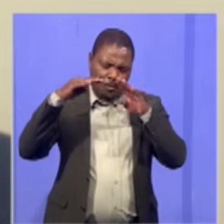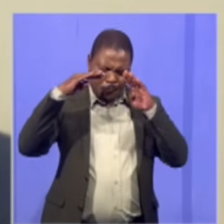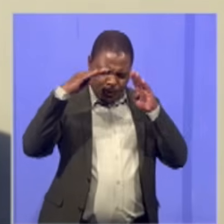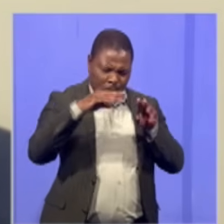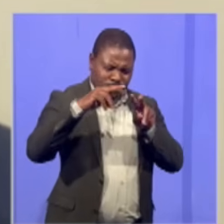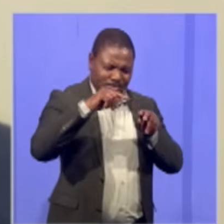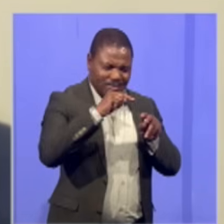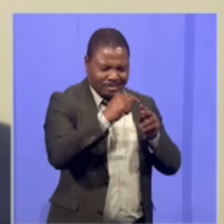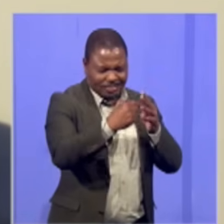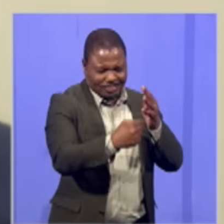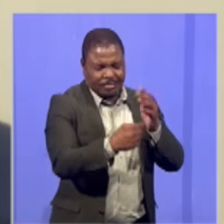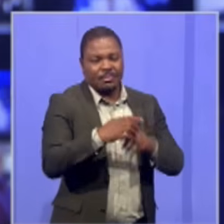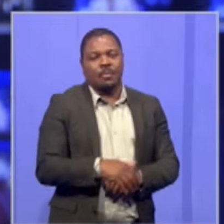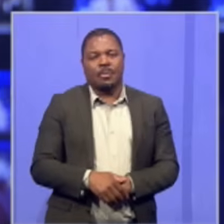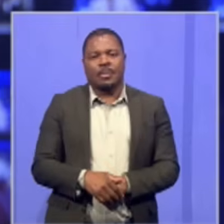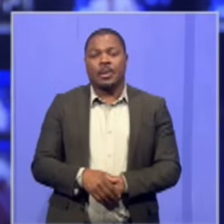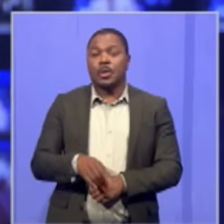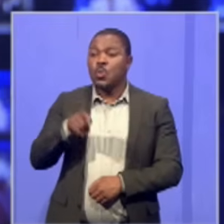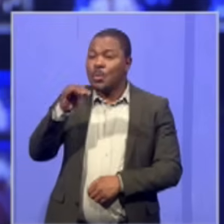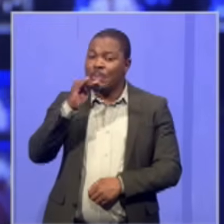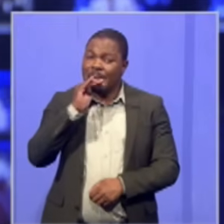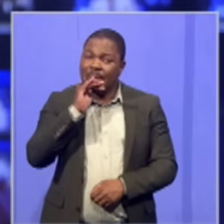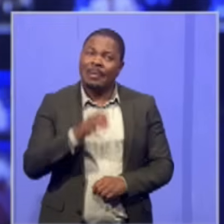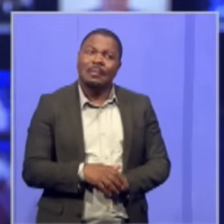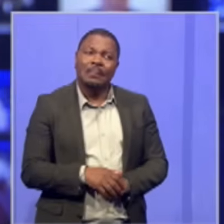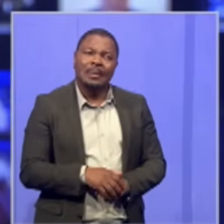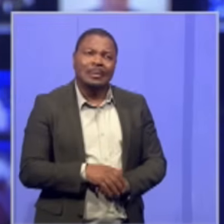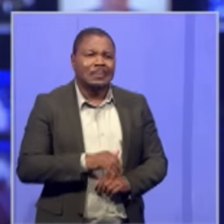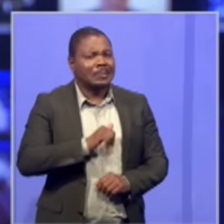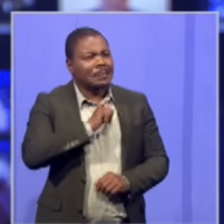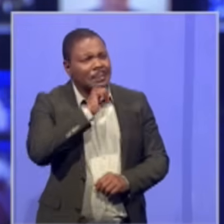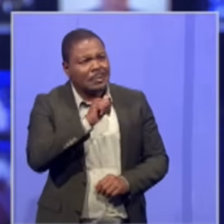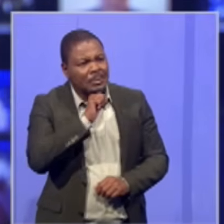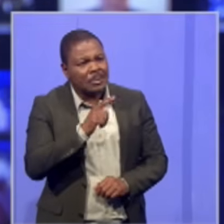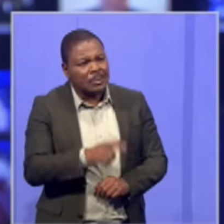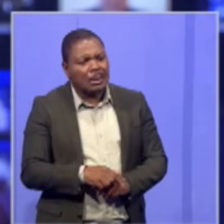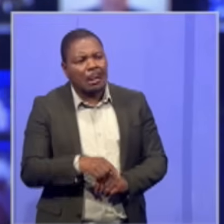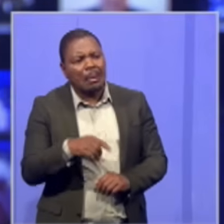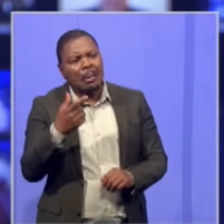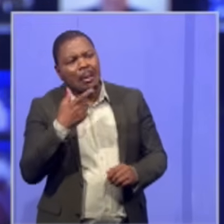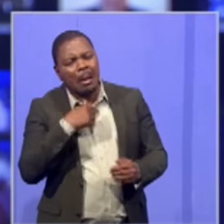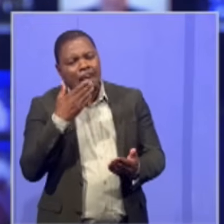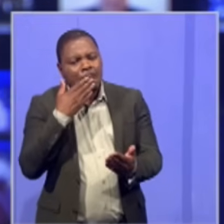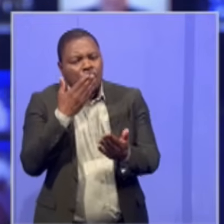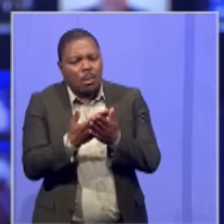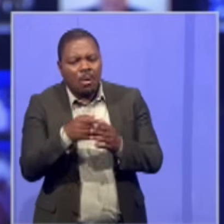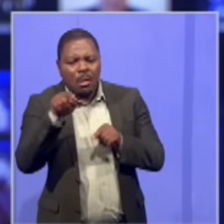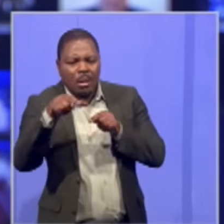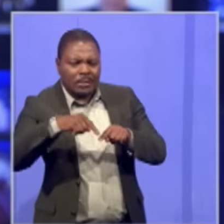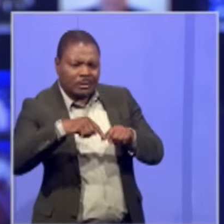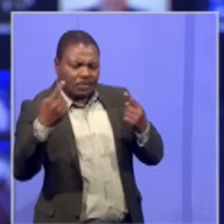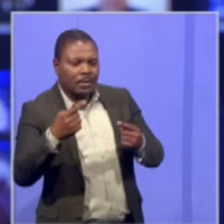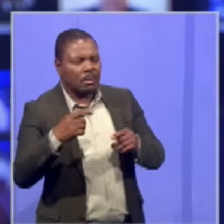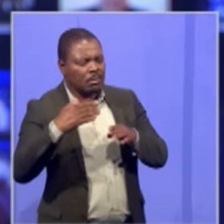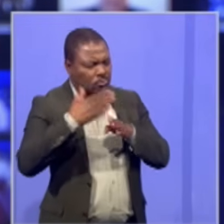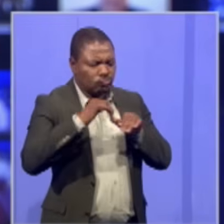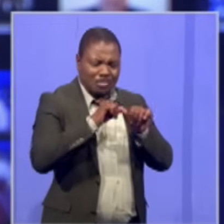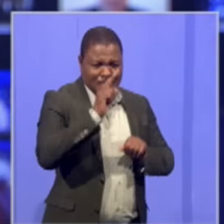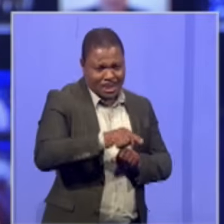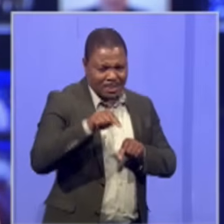maikutlo ho tsona. Ka mantswe a mang Ntate Motloung, ho sa kgathaletsehe hore na dikgothaletso di a nyallana kapa jwang, mosebetsi o tlameha ho tswele